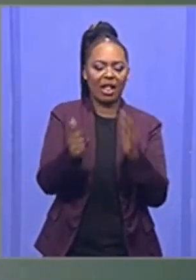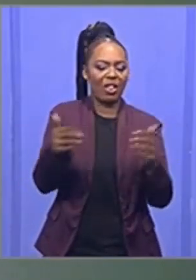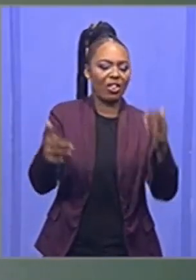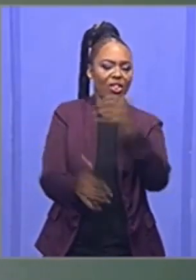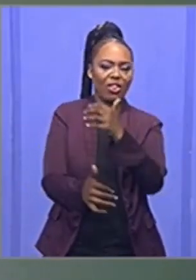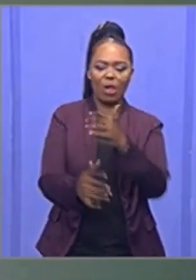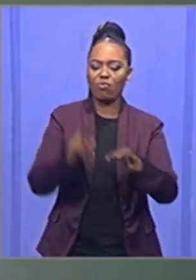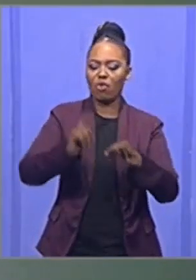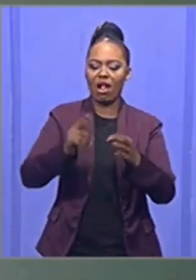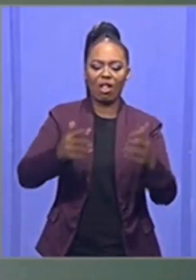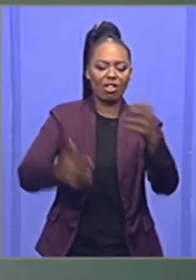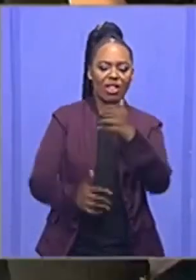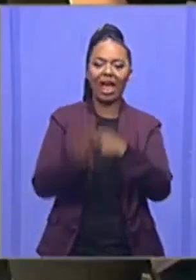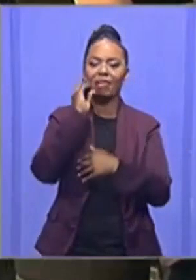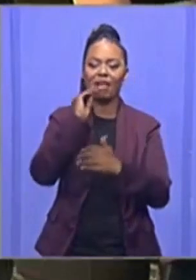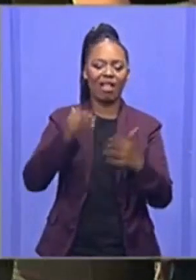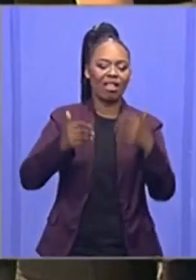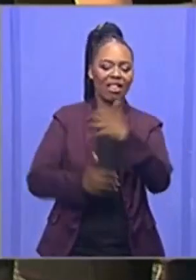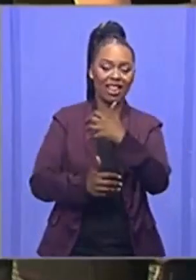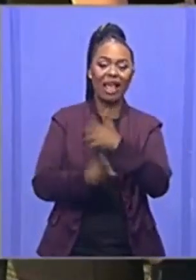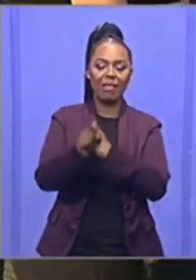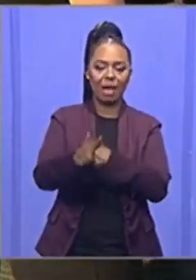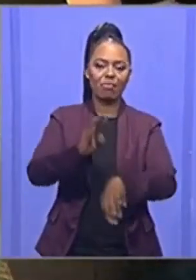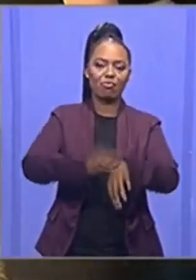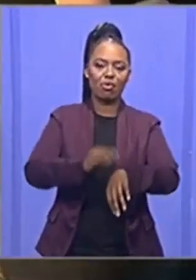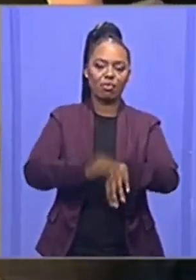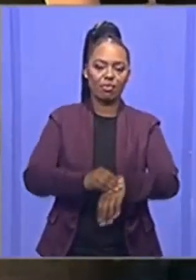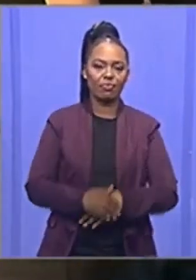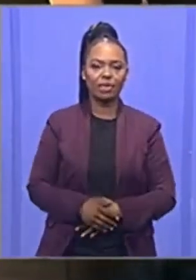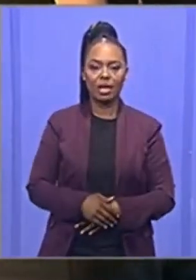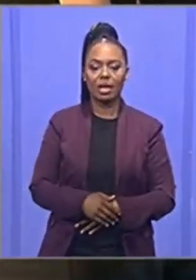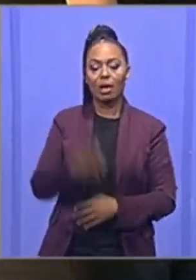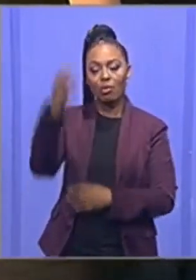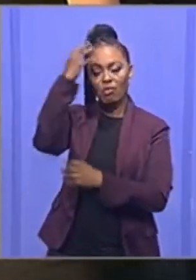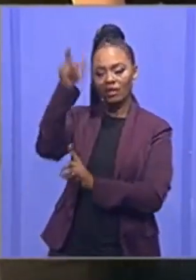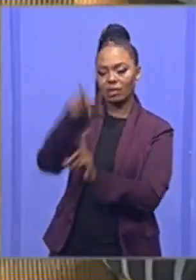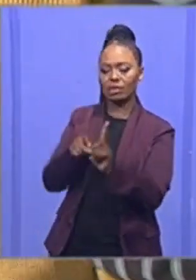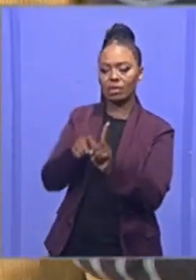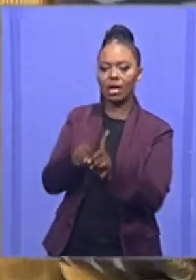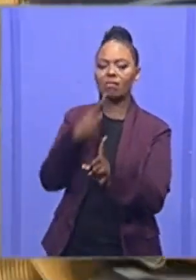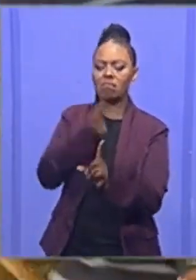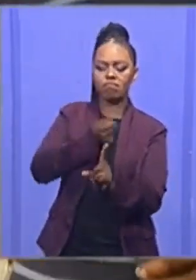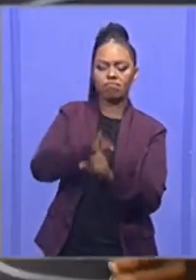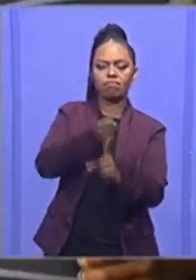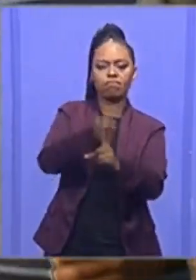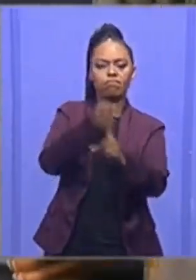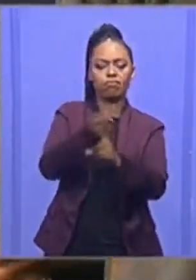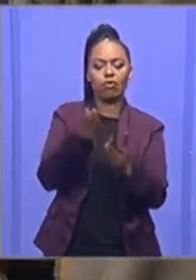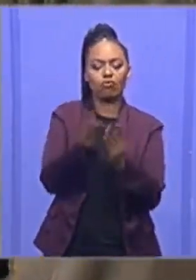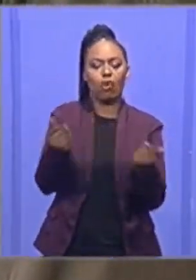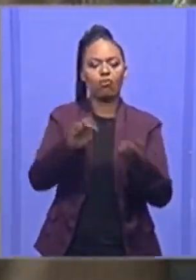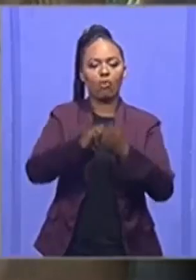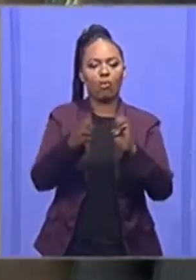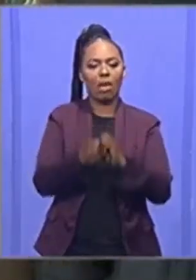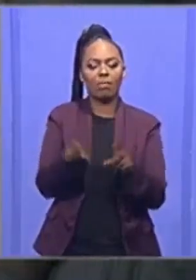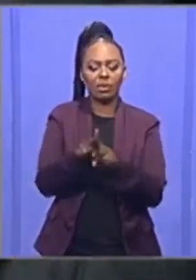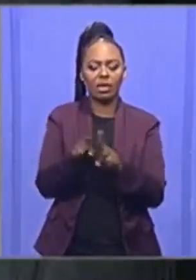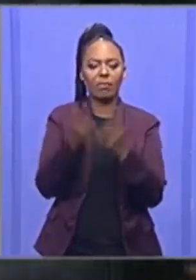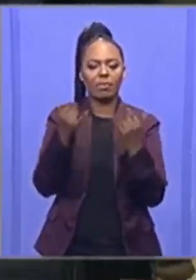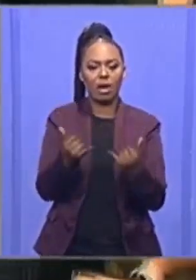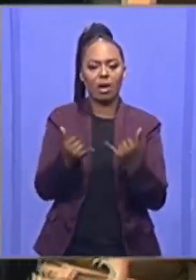the requisite experience. Professor Fikeni o ikanne go dira ka natla go fedisa mathata ano ga mmogo le go dira ka nosi